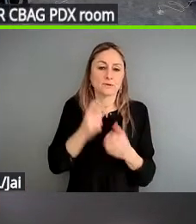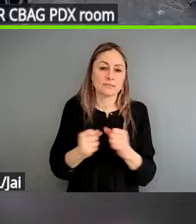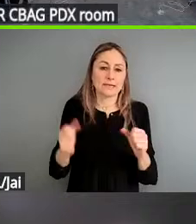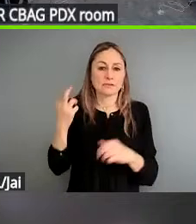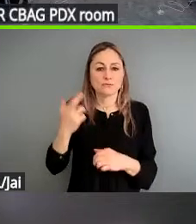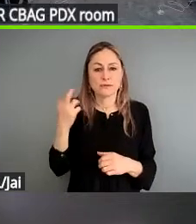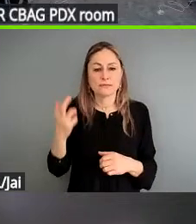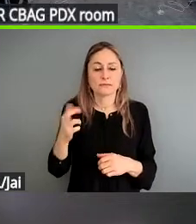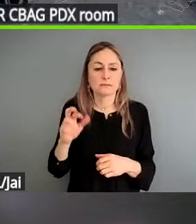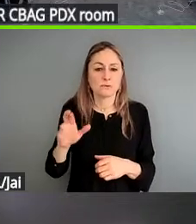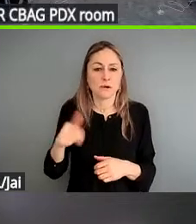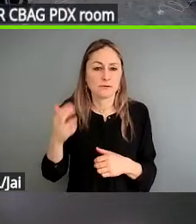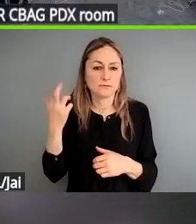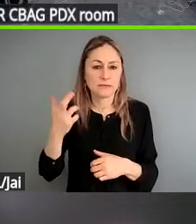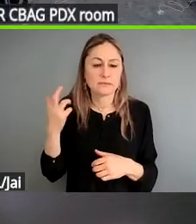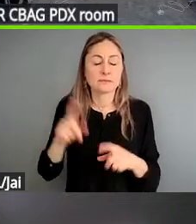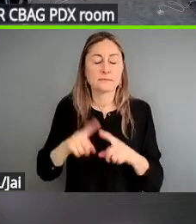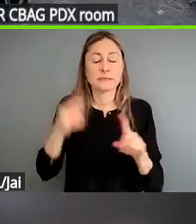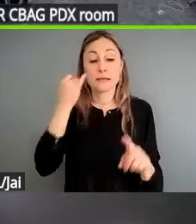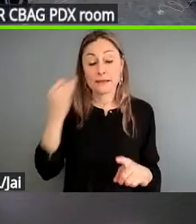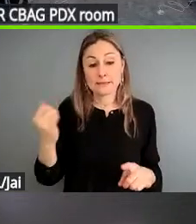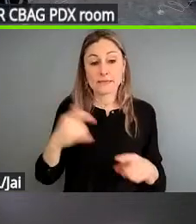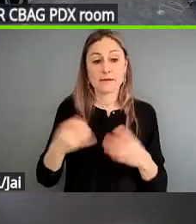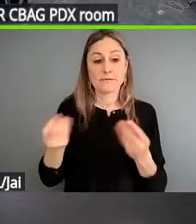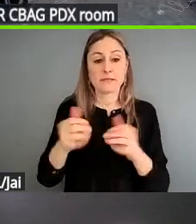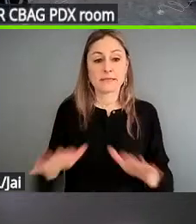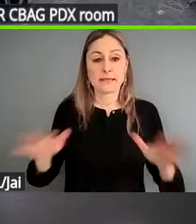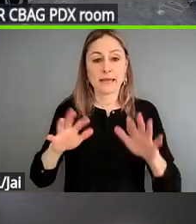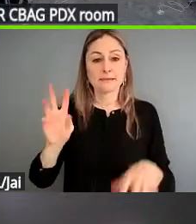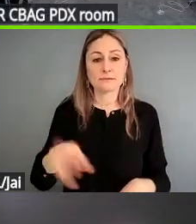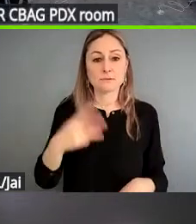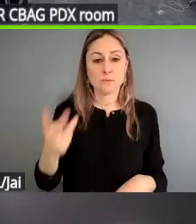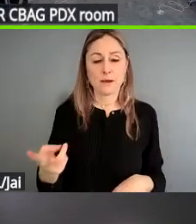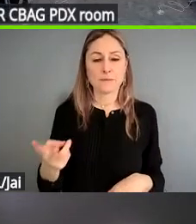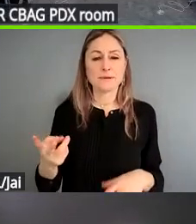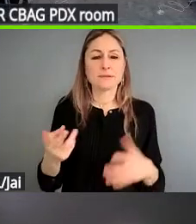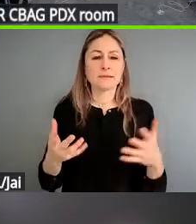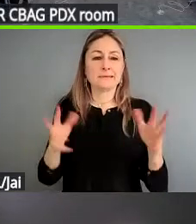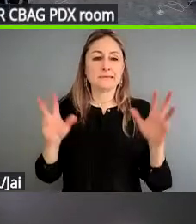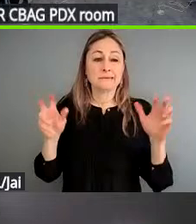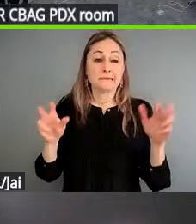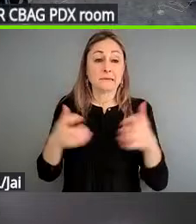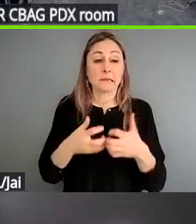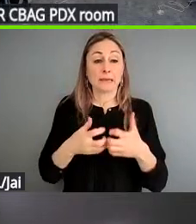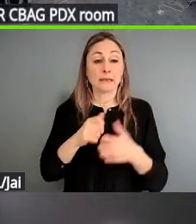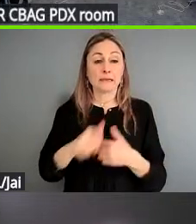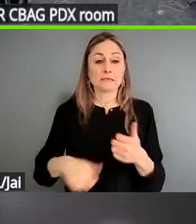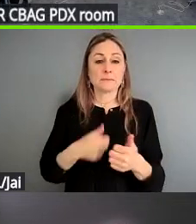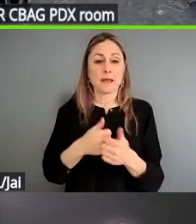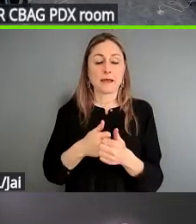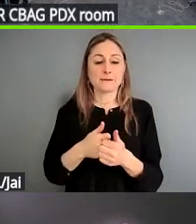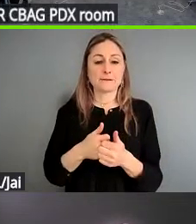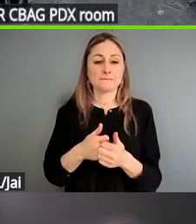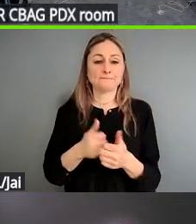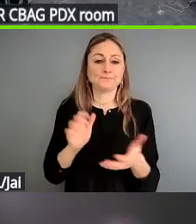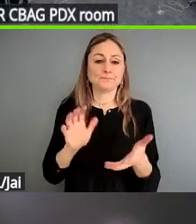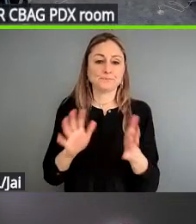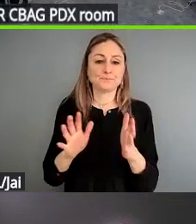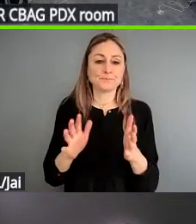others. I think the idea of the land swap, I guess the mechanics behind that generally would be, so as